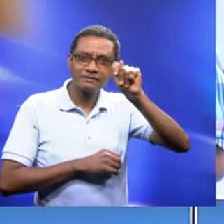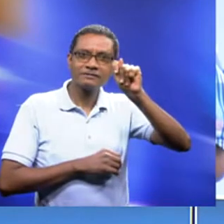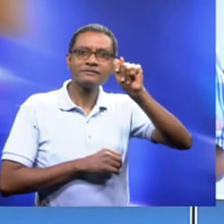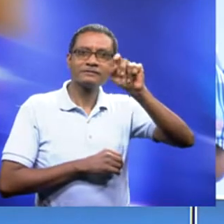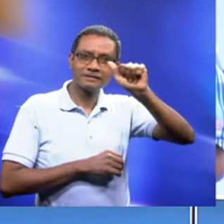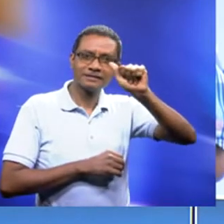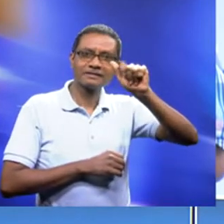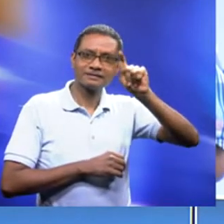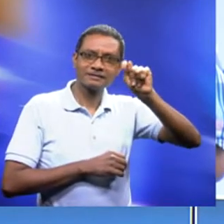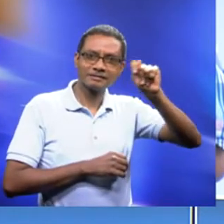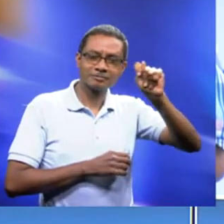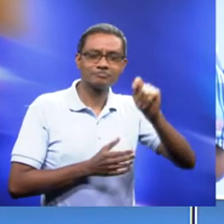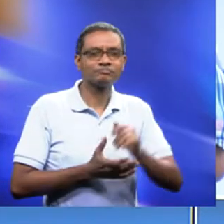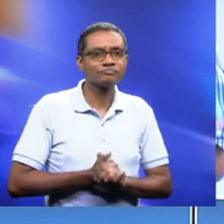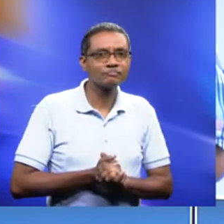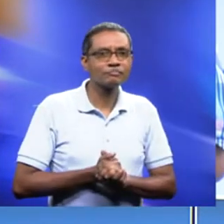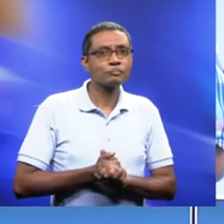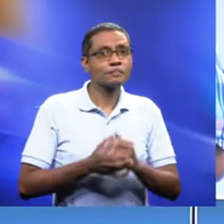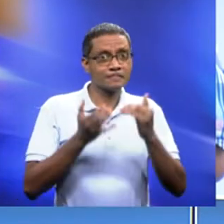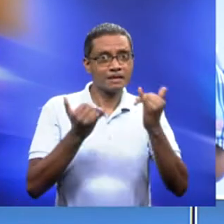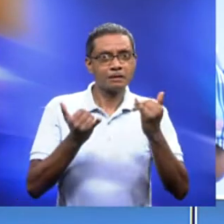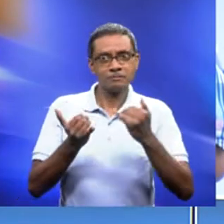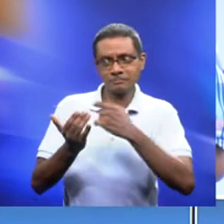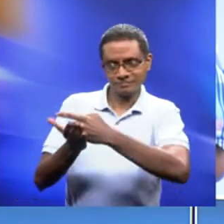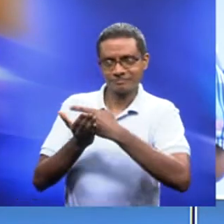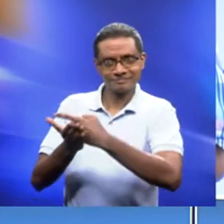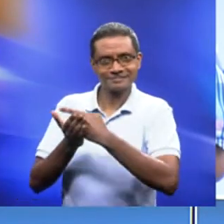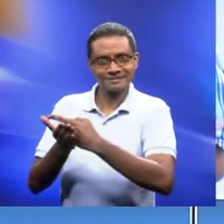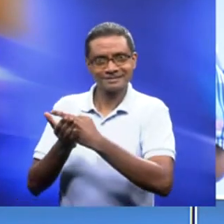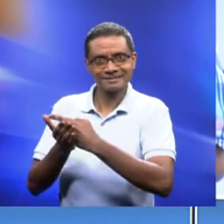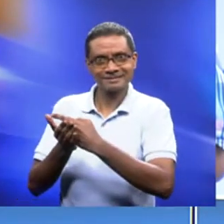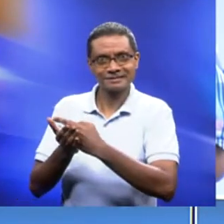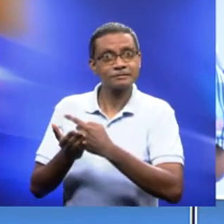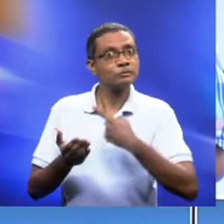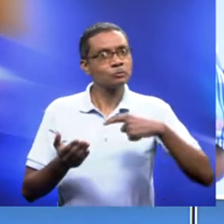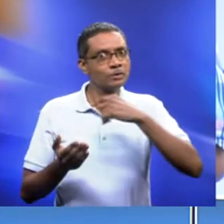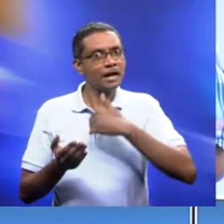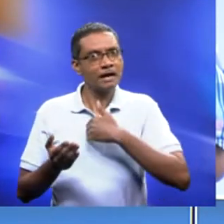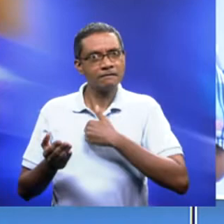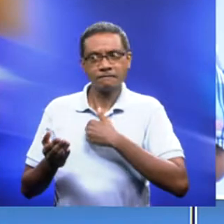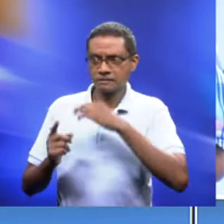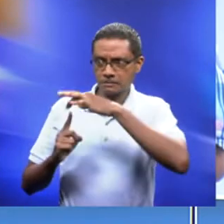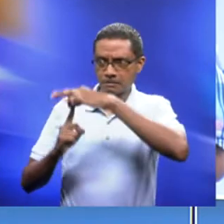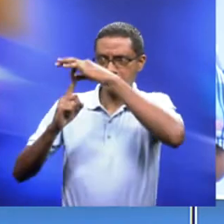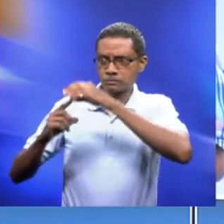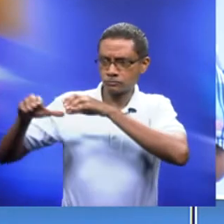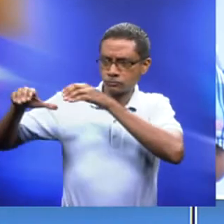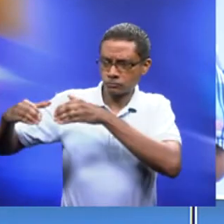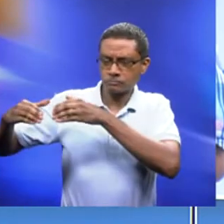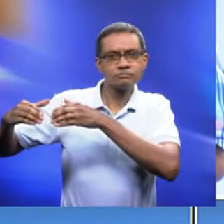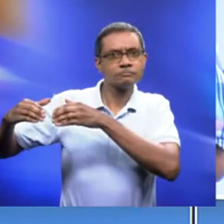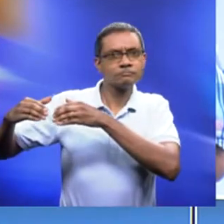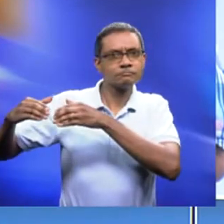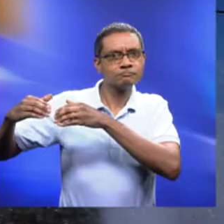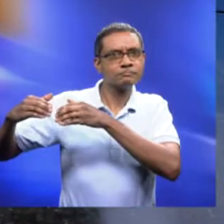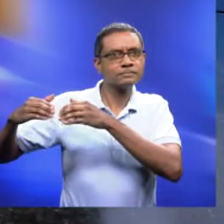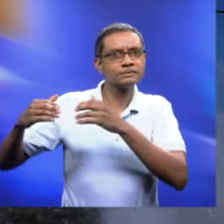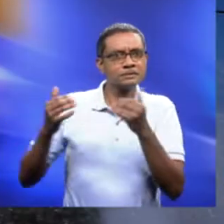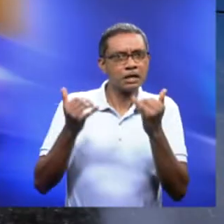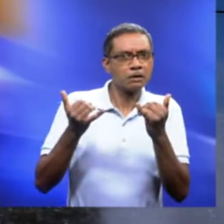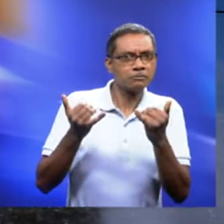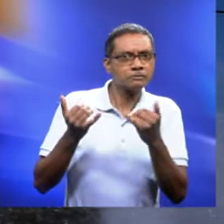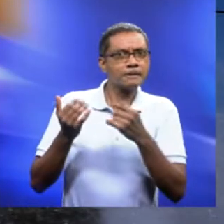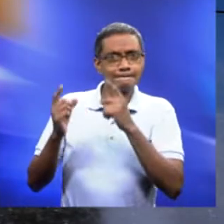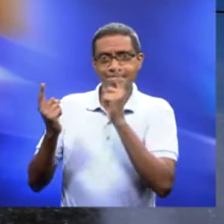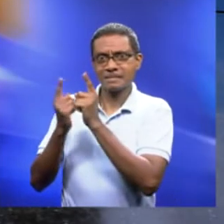for a very engaging discussion. As we've indicated before, we have quite a panel in front of us. Let's meet our panelists.